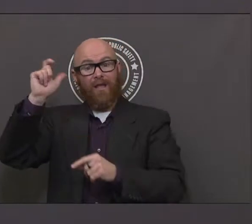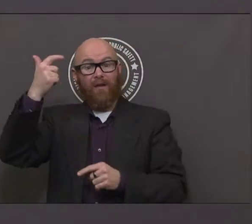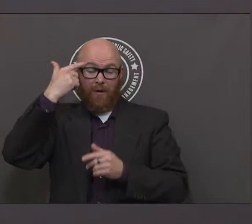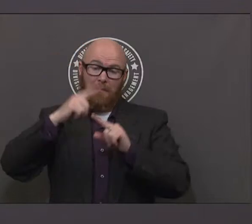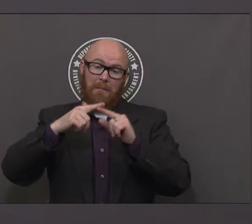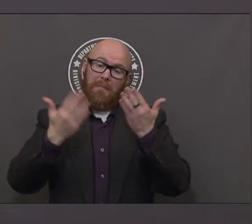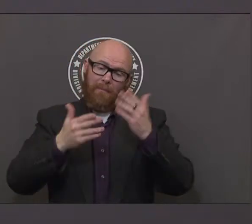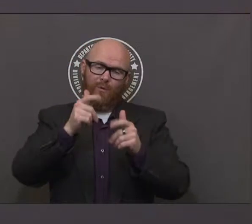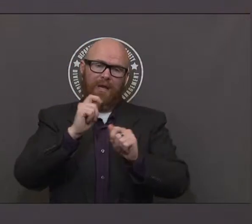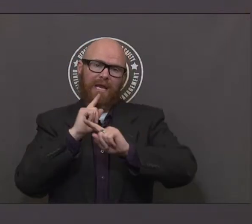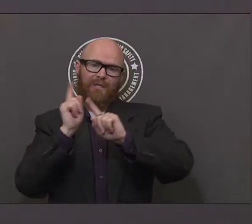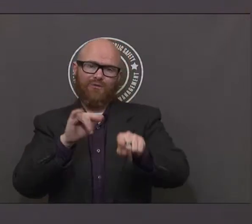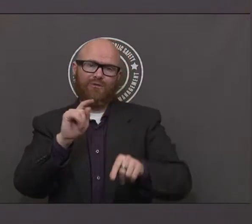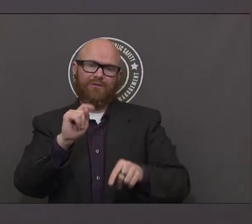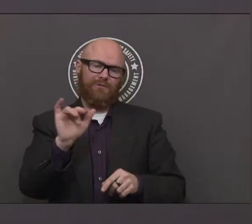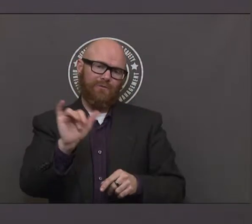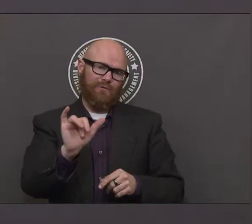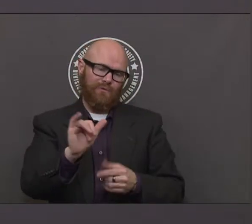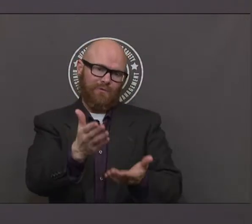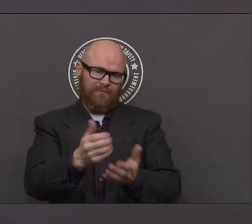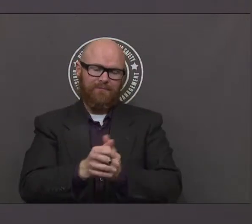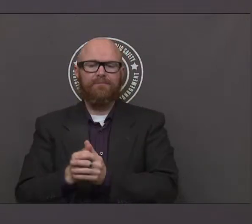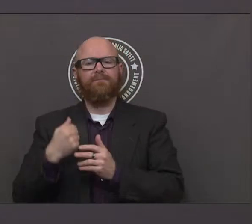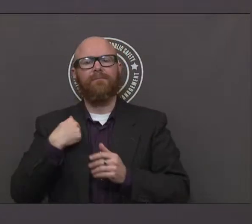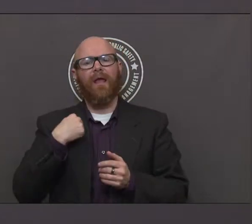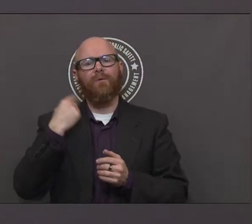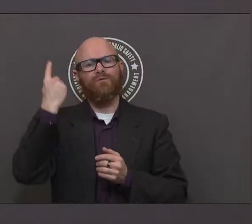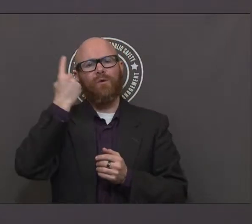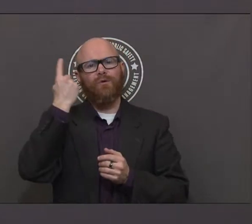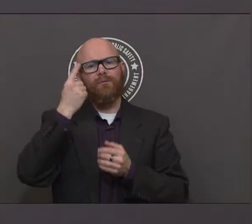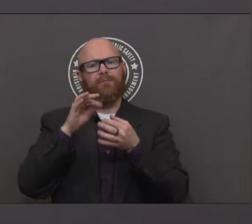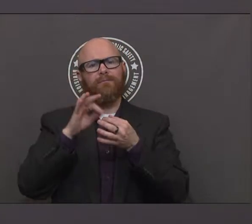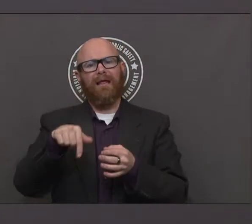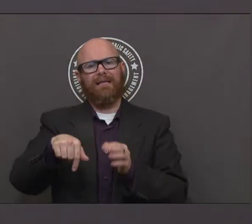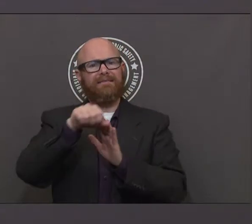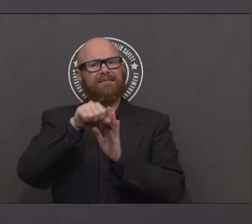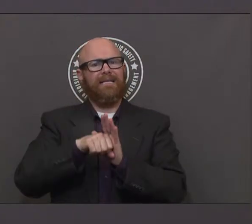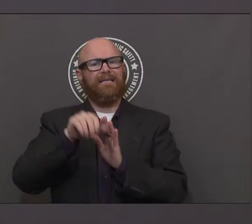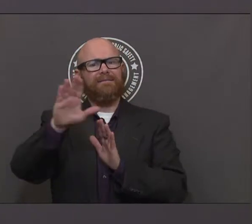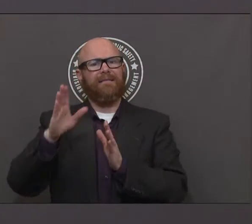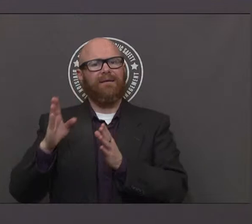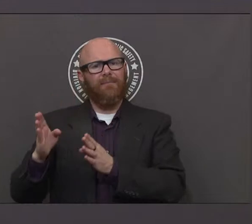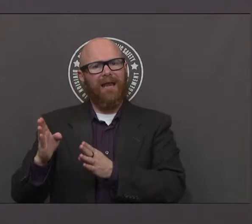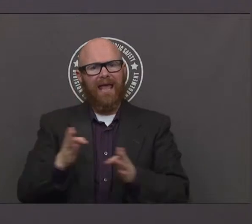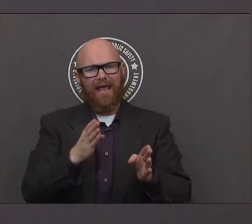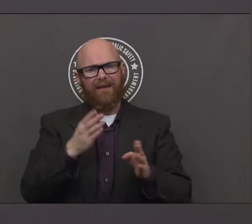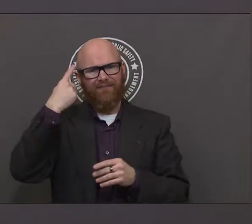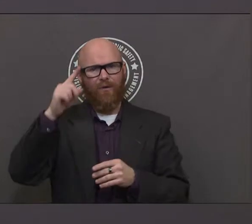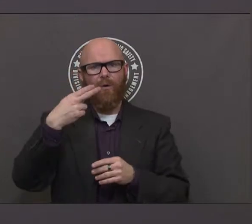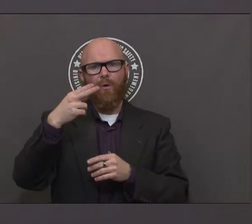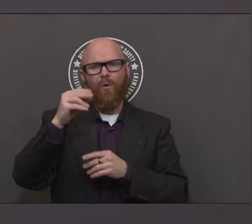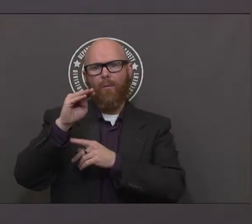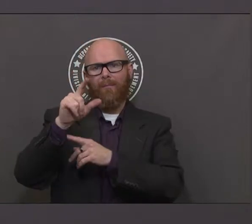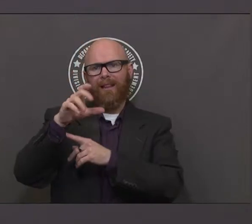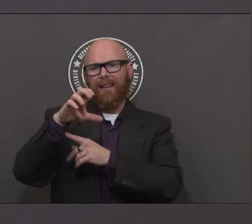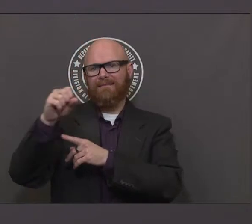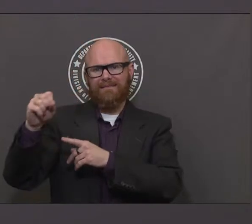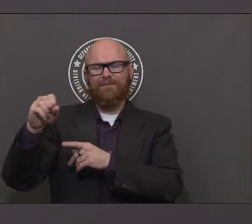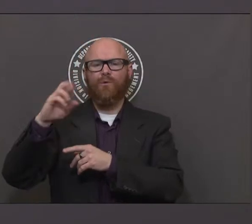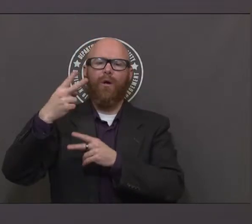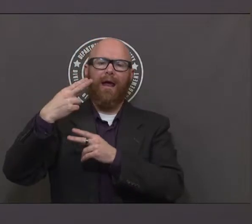to answer it as well. I was wondering about what the state's plan for homeless or